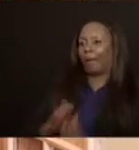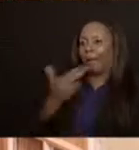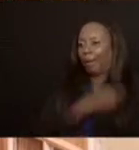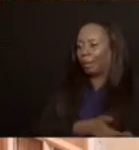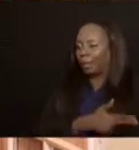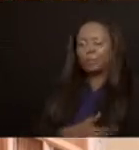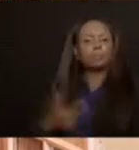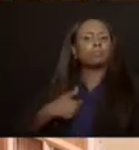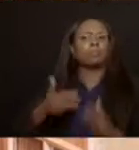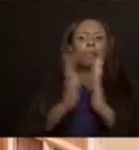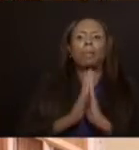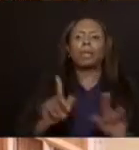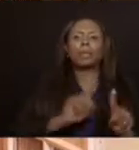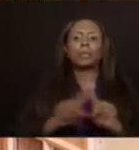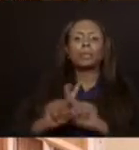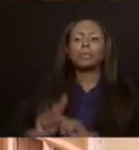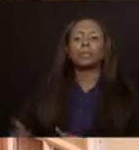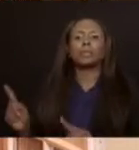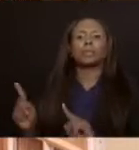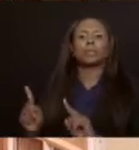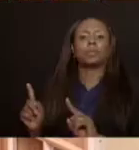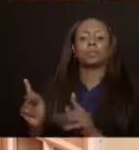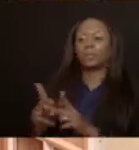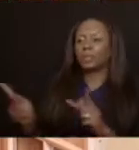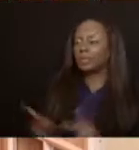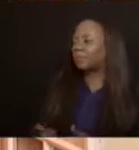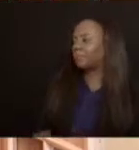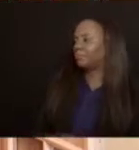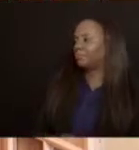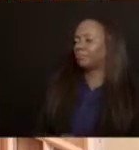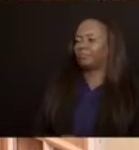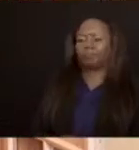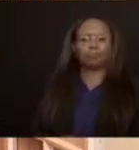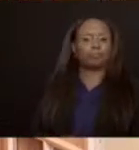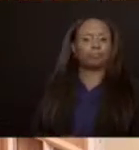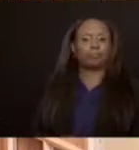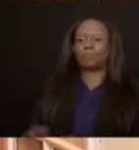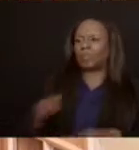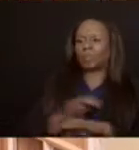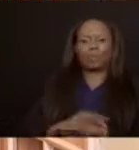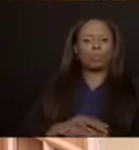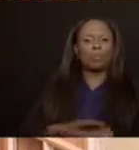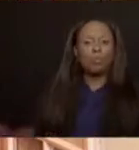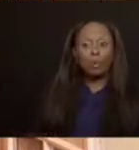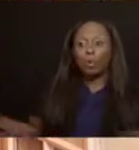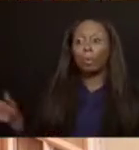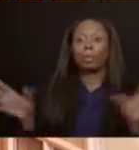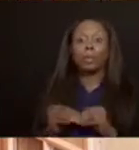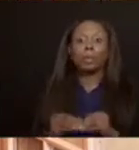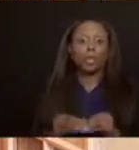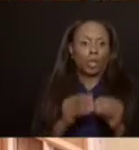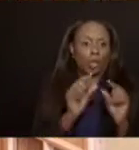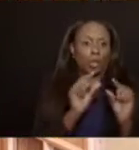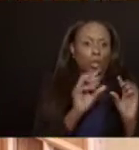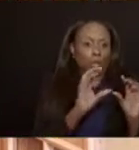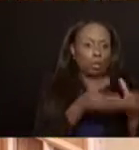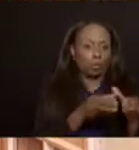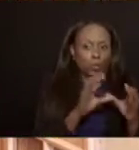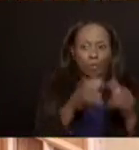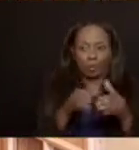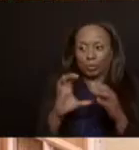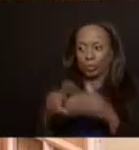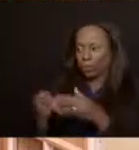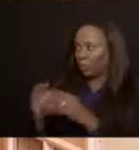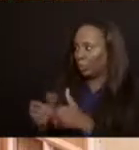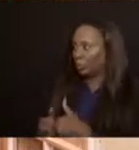asked the different facilities in the Ministry of Health, don't just meet now in groups. Let us deal and meet with people's